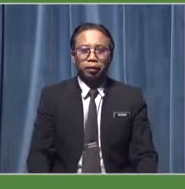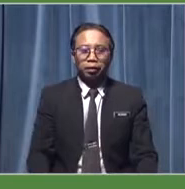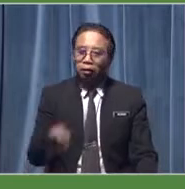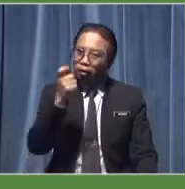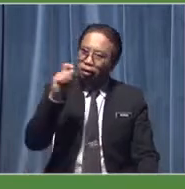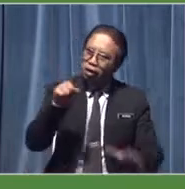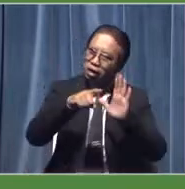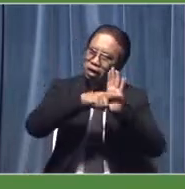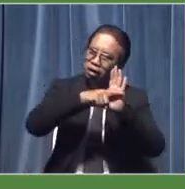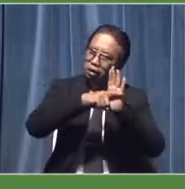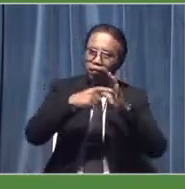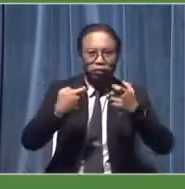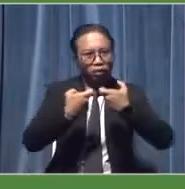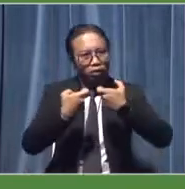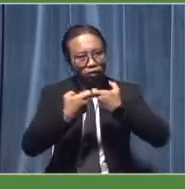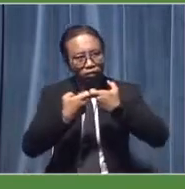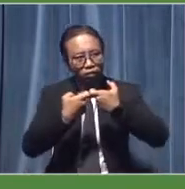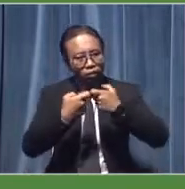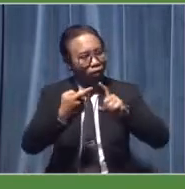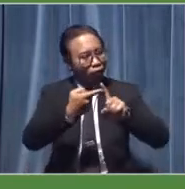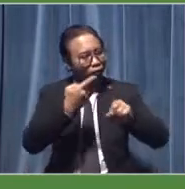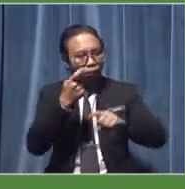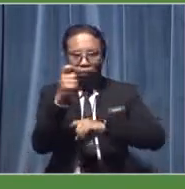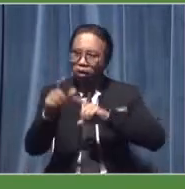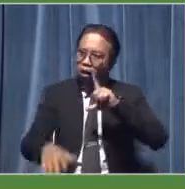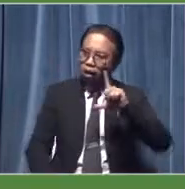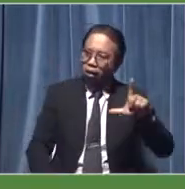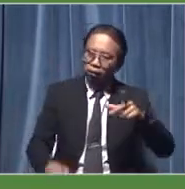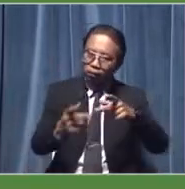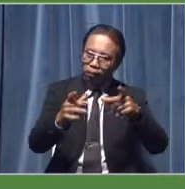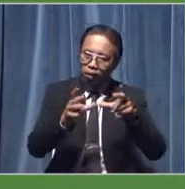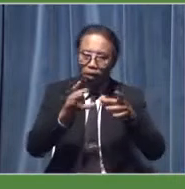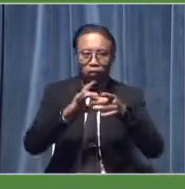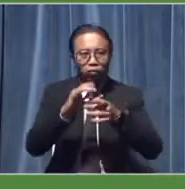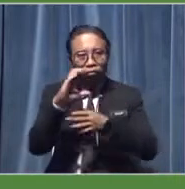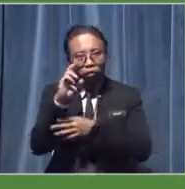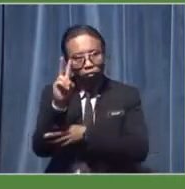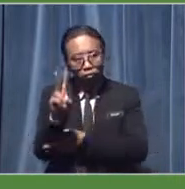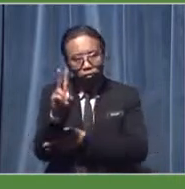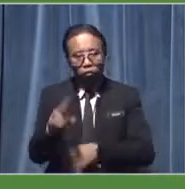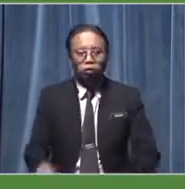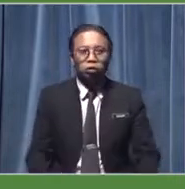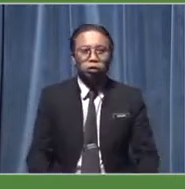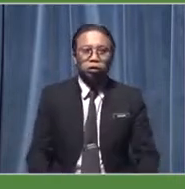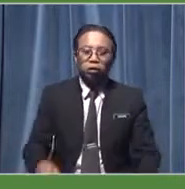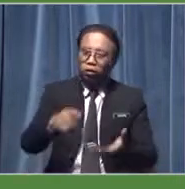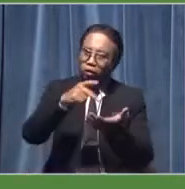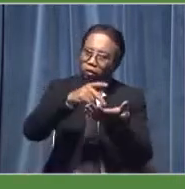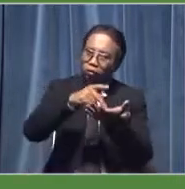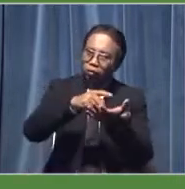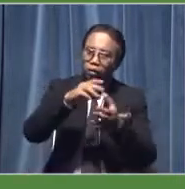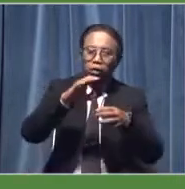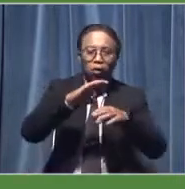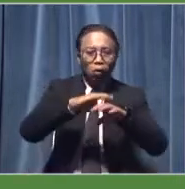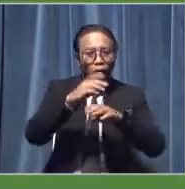The negative charges from the left plate of C2 accumulates on the